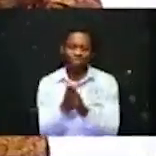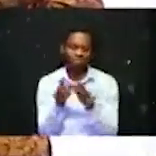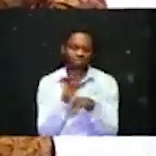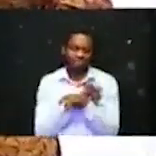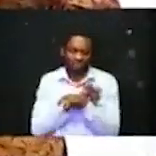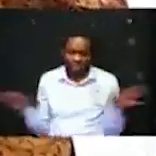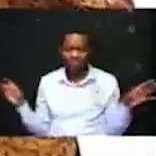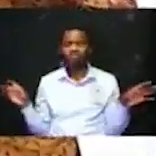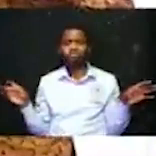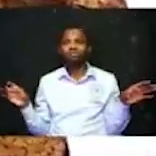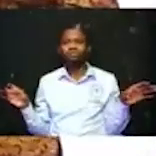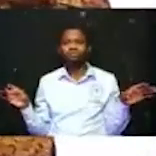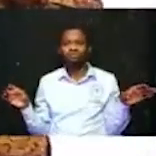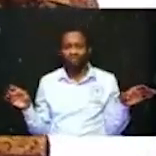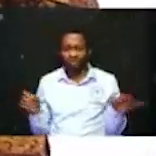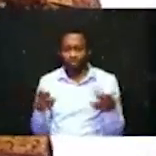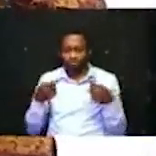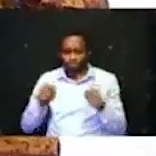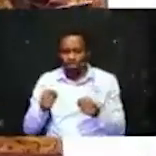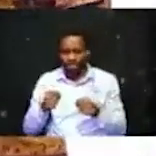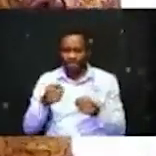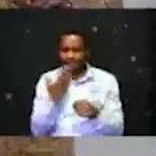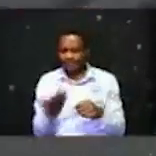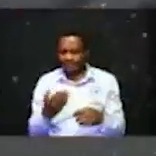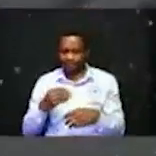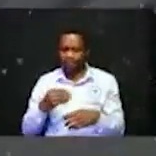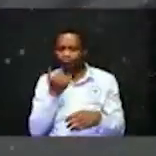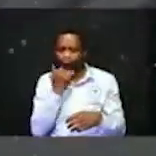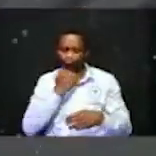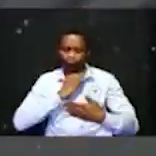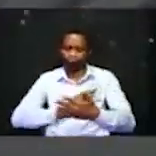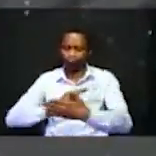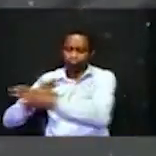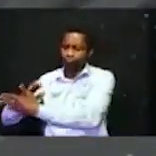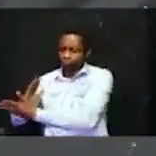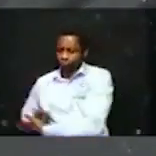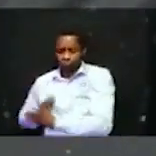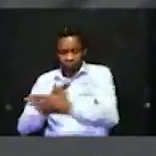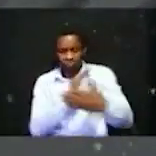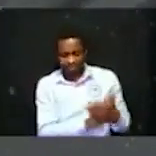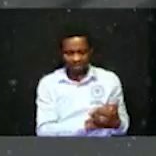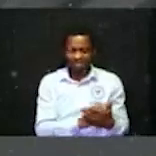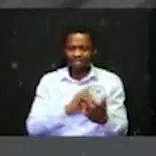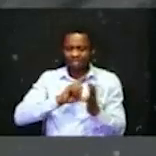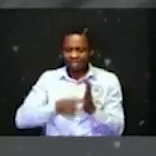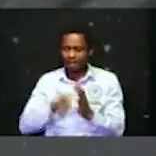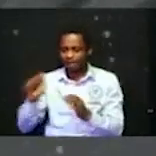You have to draw straight lines of resistance. And you need to discipline